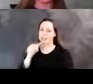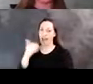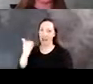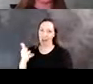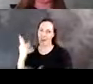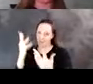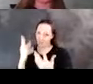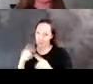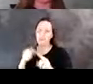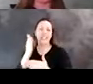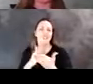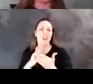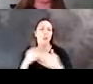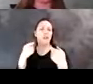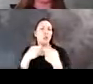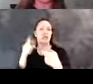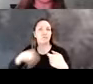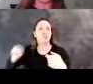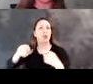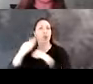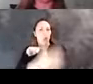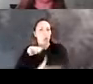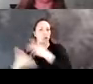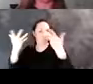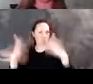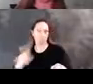some of the utilities around the country that have committed.